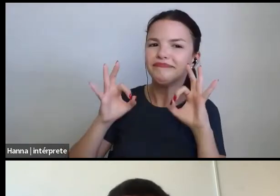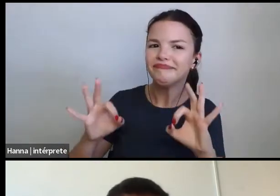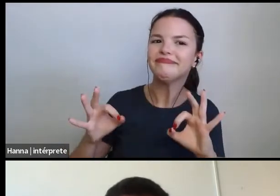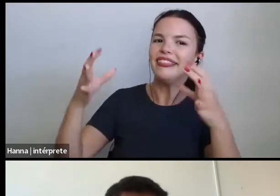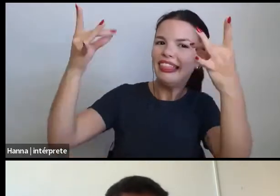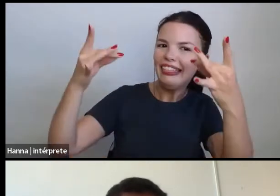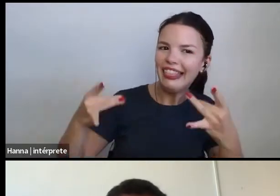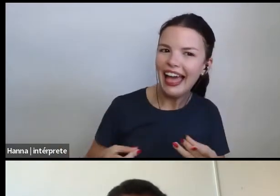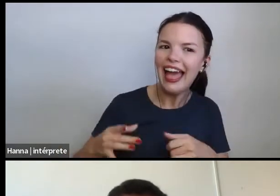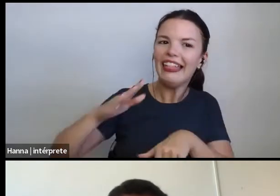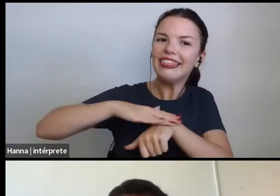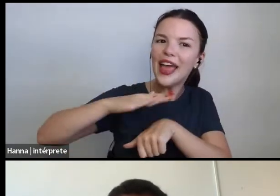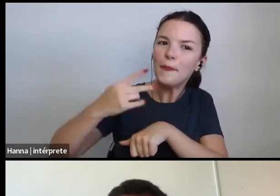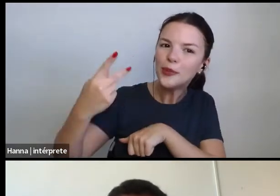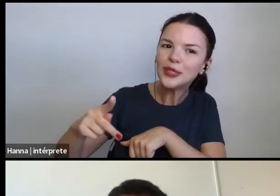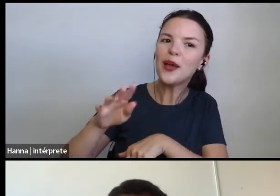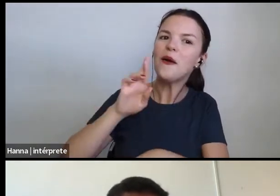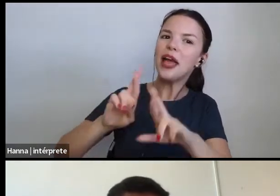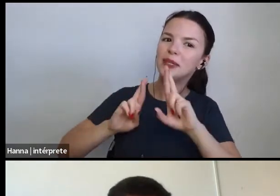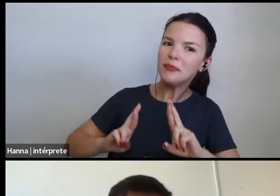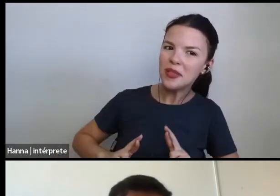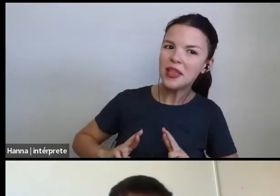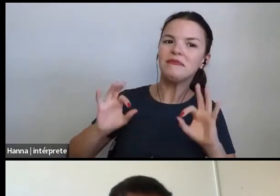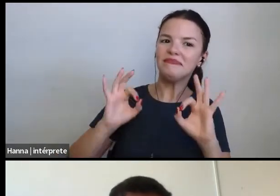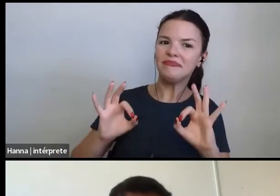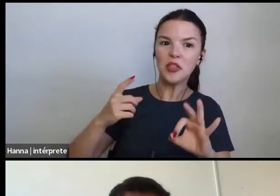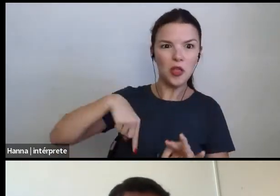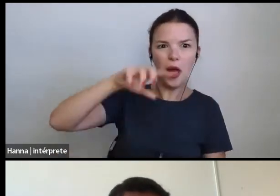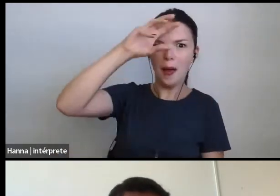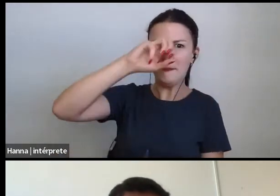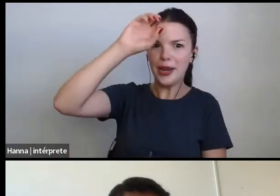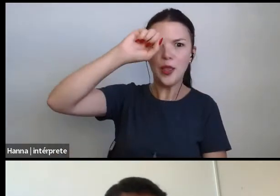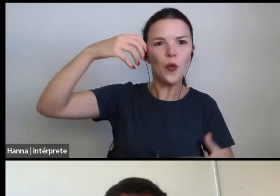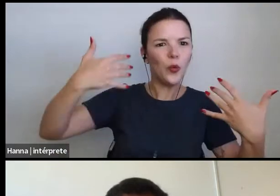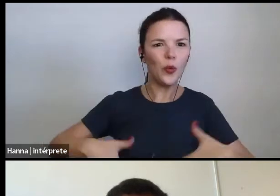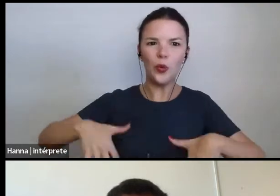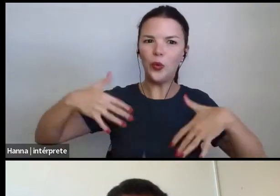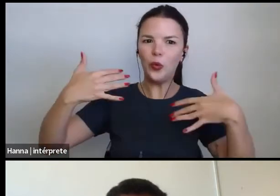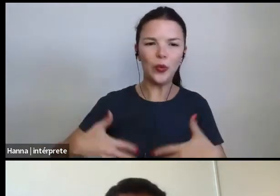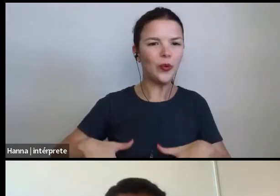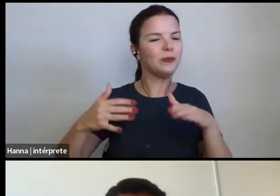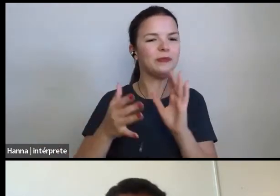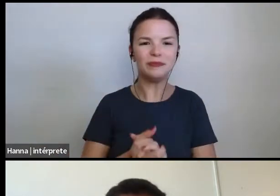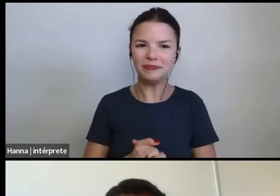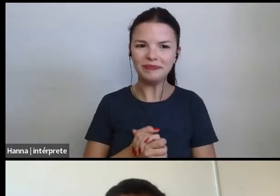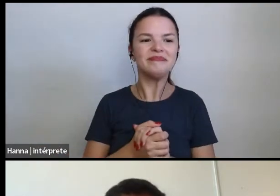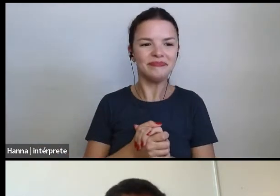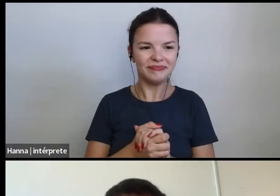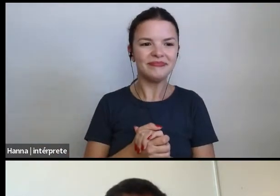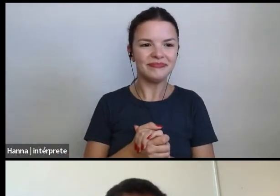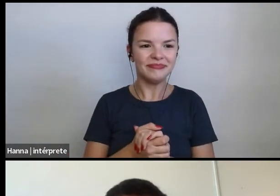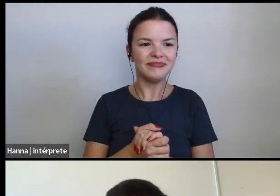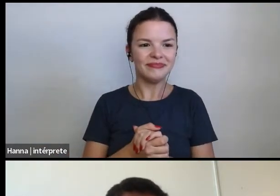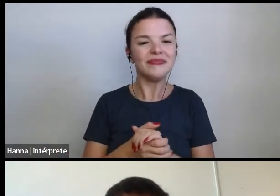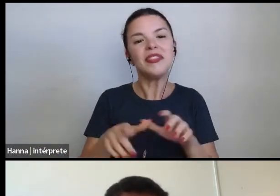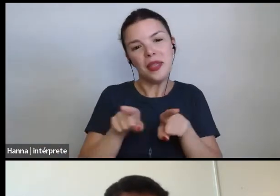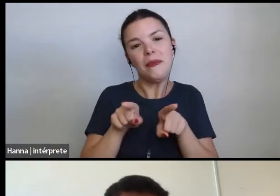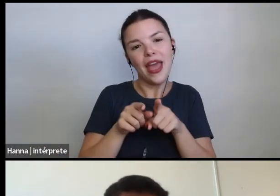answers. And I think we really learned a lot indeed. And just some